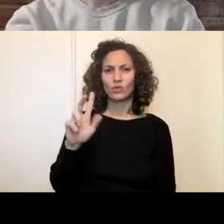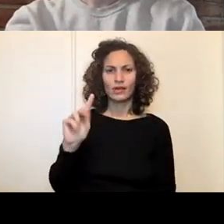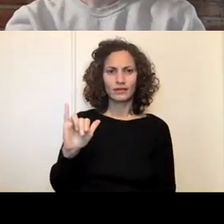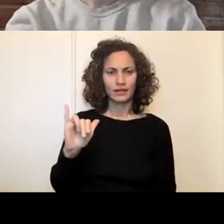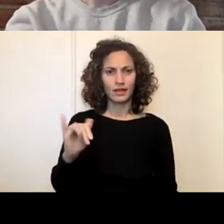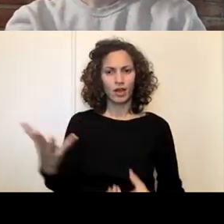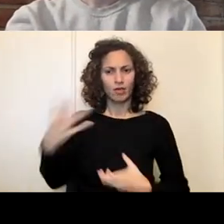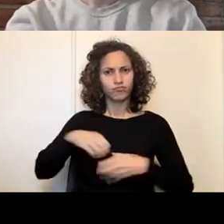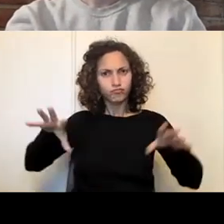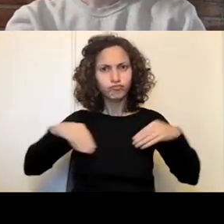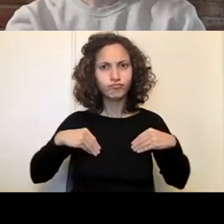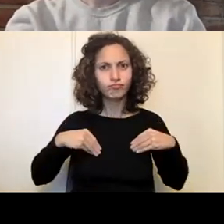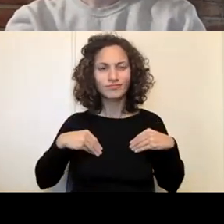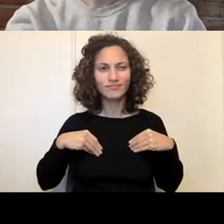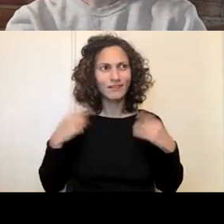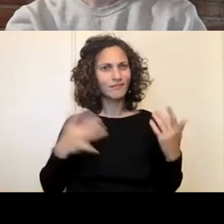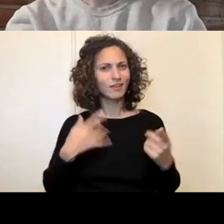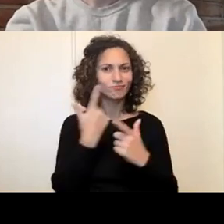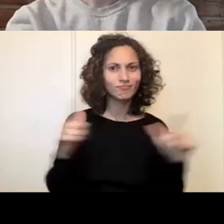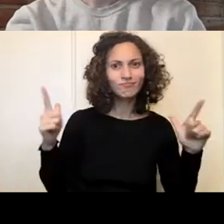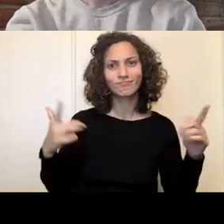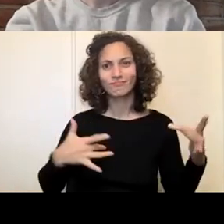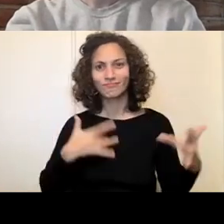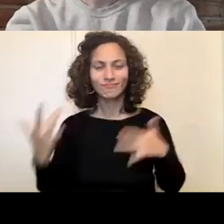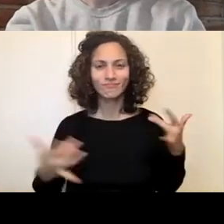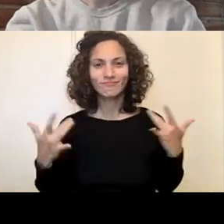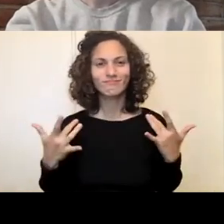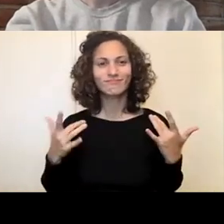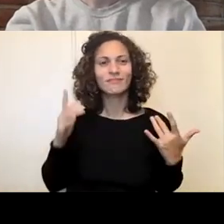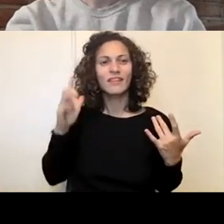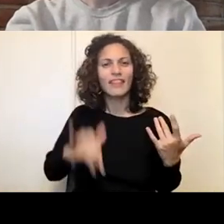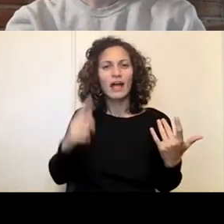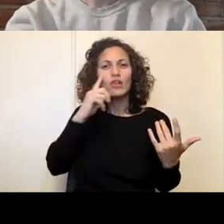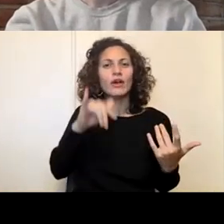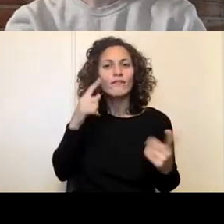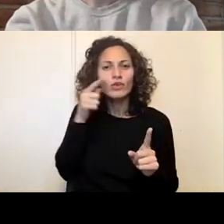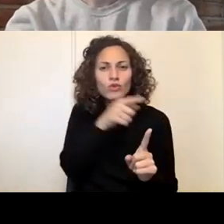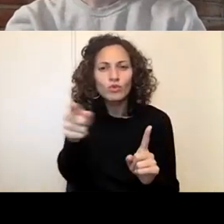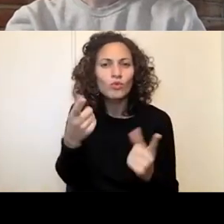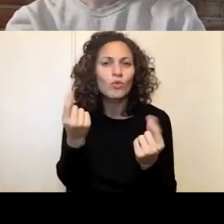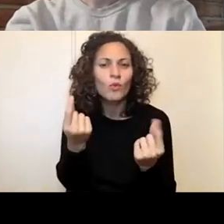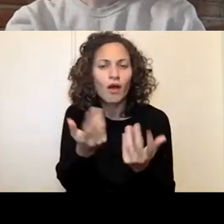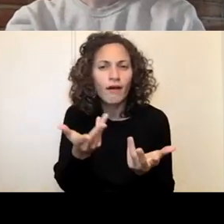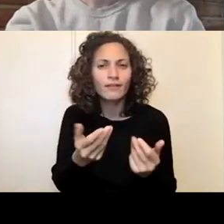exciting. What did that journey look like for you? And Spencer, do you want to go?